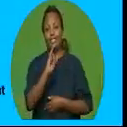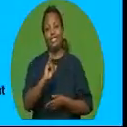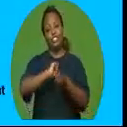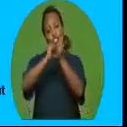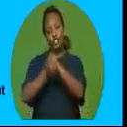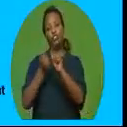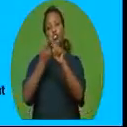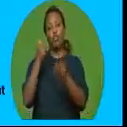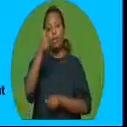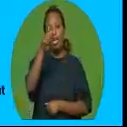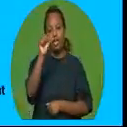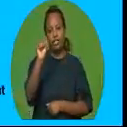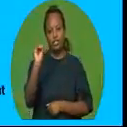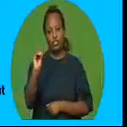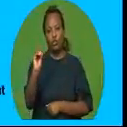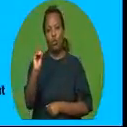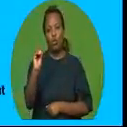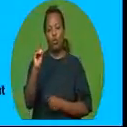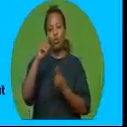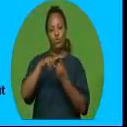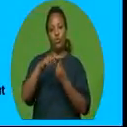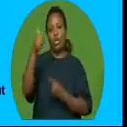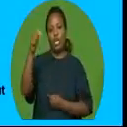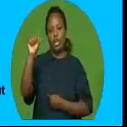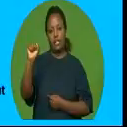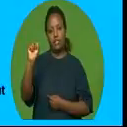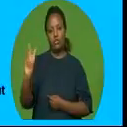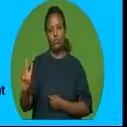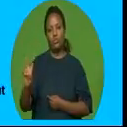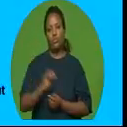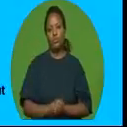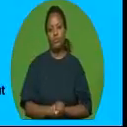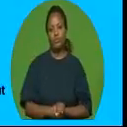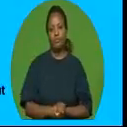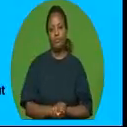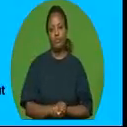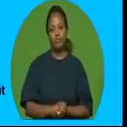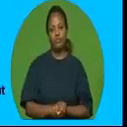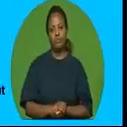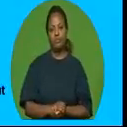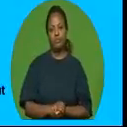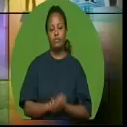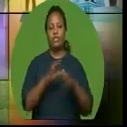that is, a shift from AS0 to AS2.